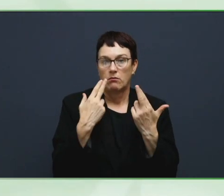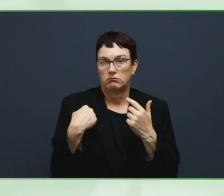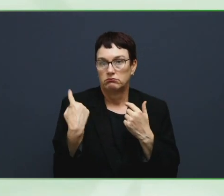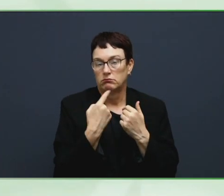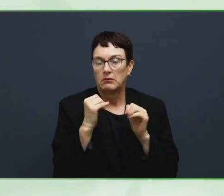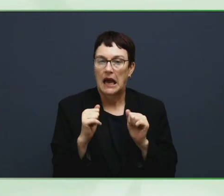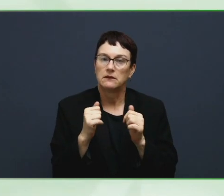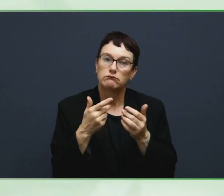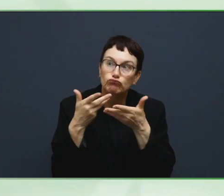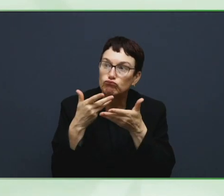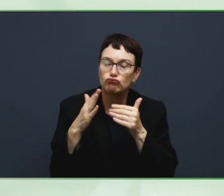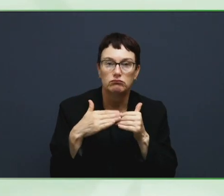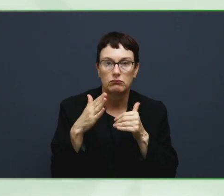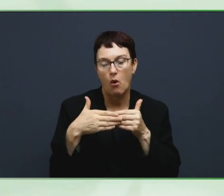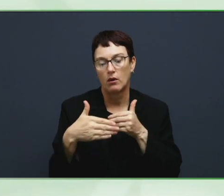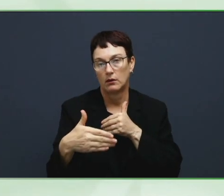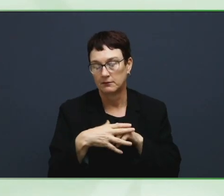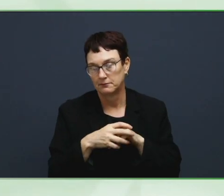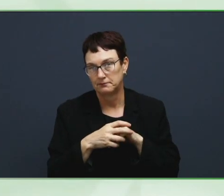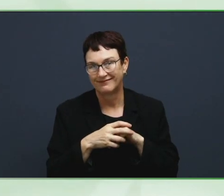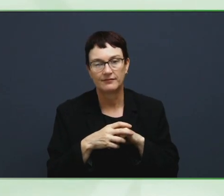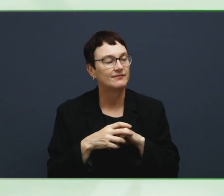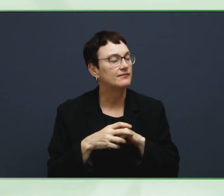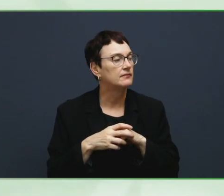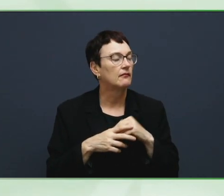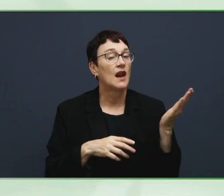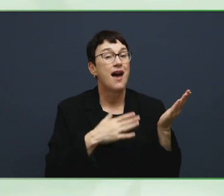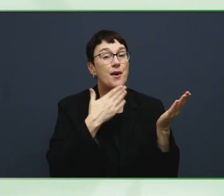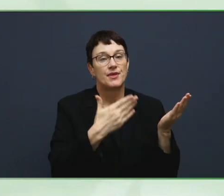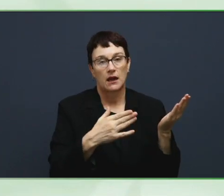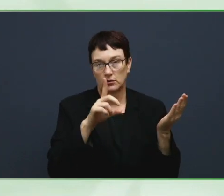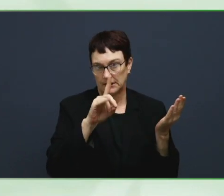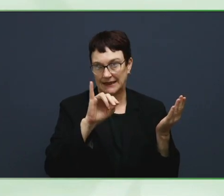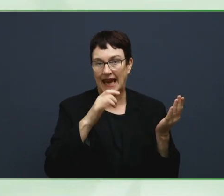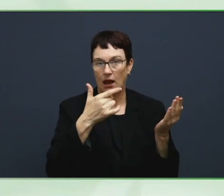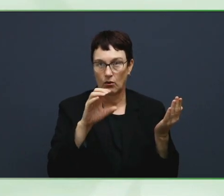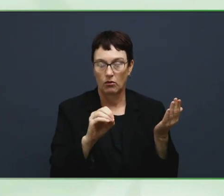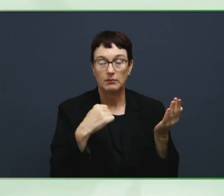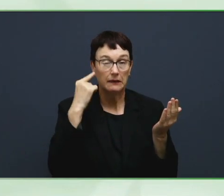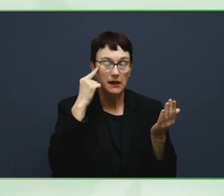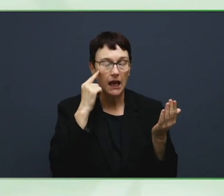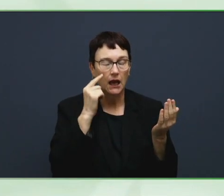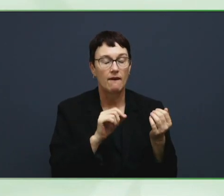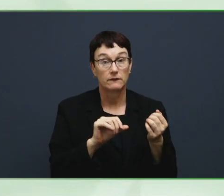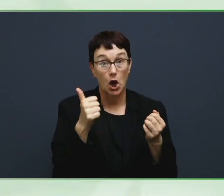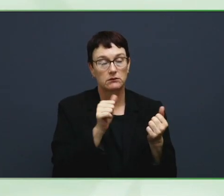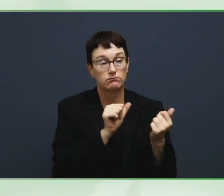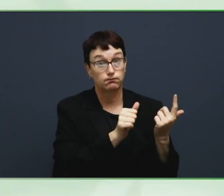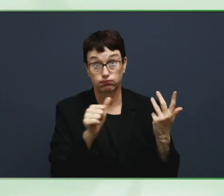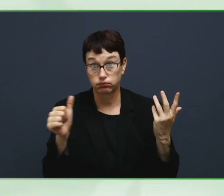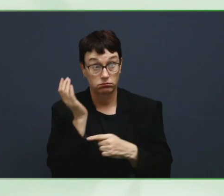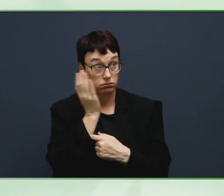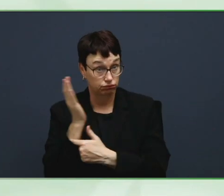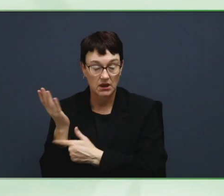Thank you, Diego. What we're going to do is have everybody present, and then at the end we'll open up for some questions as well.